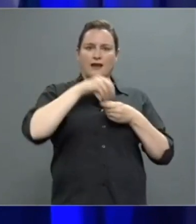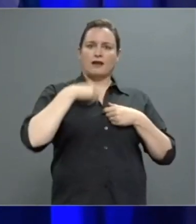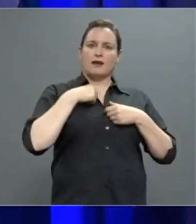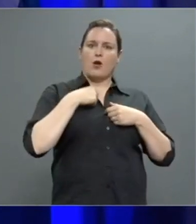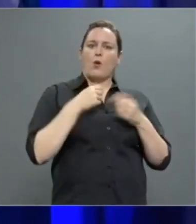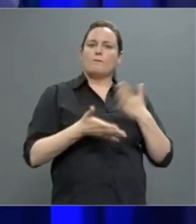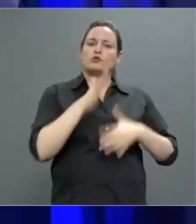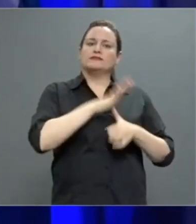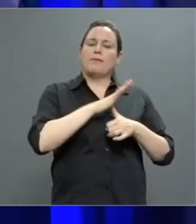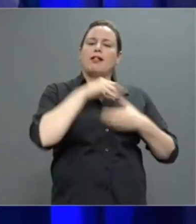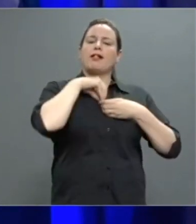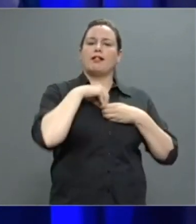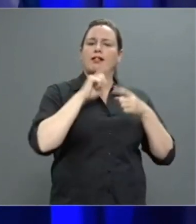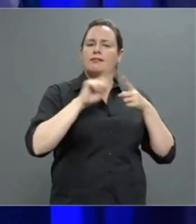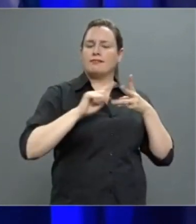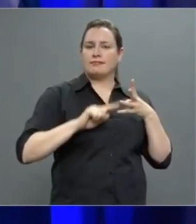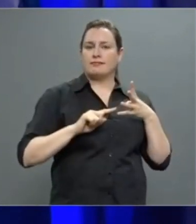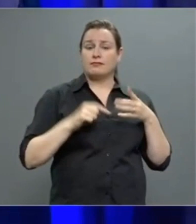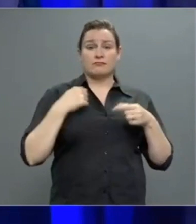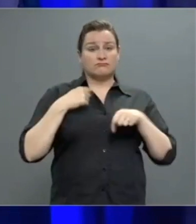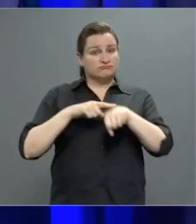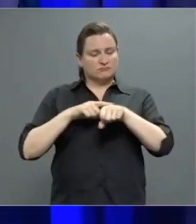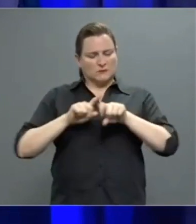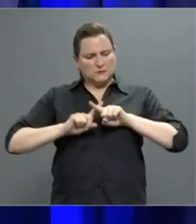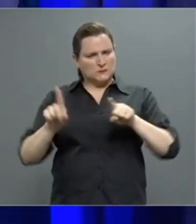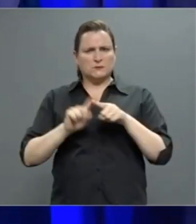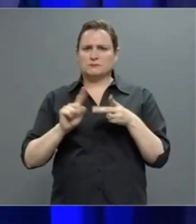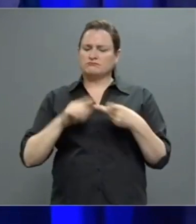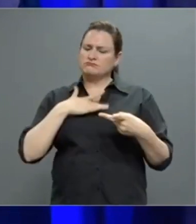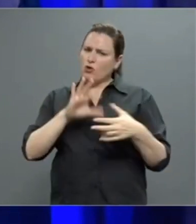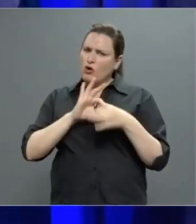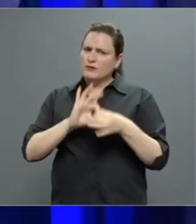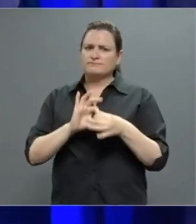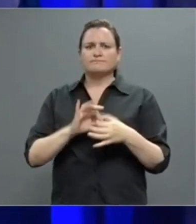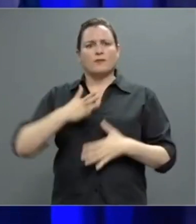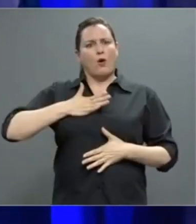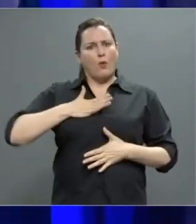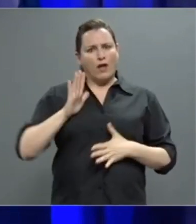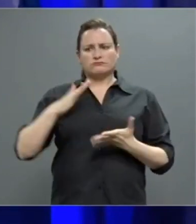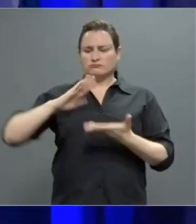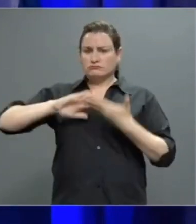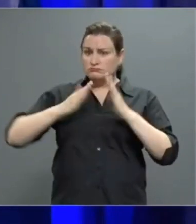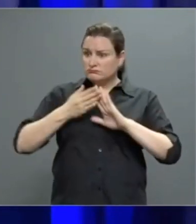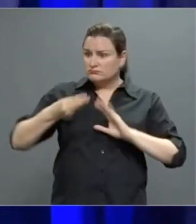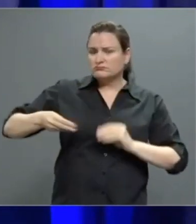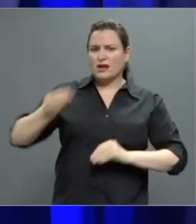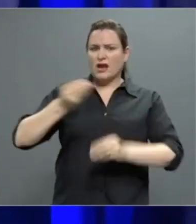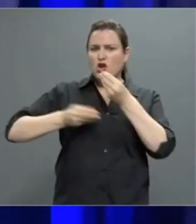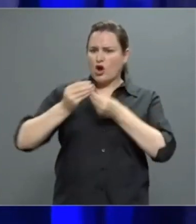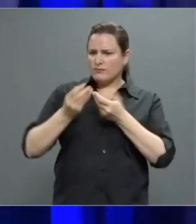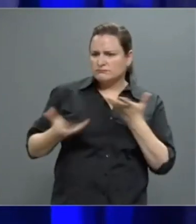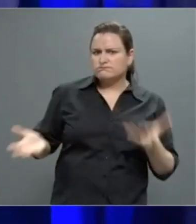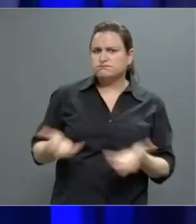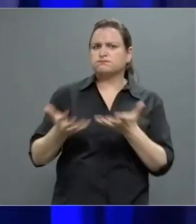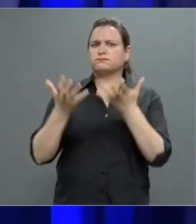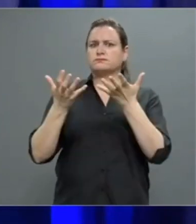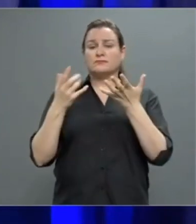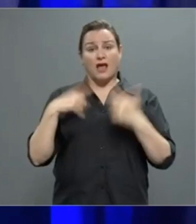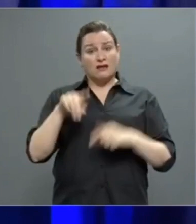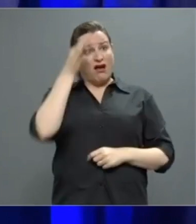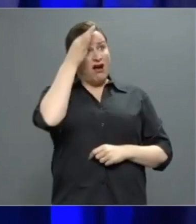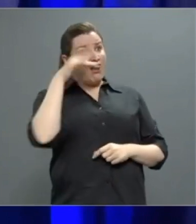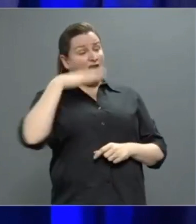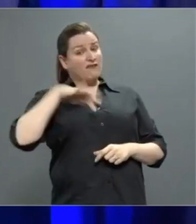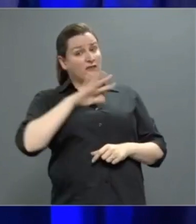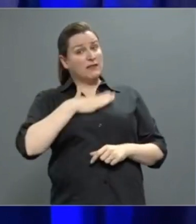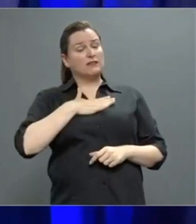party committed to non-racialism, a social market economy, and a capable state that empowers citizens and